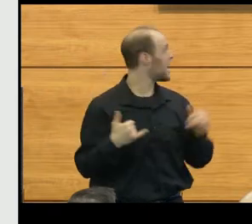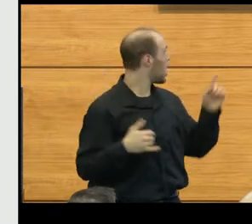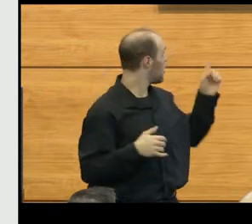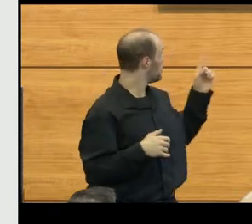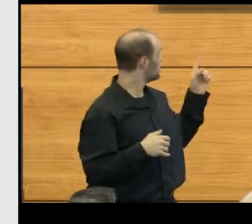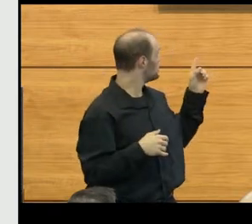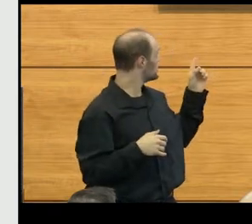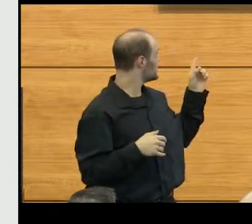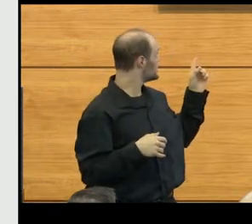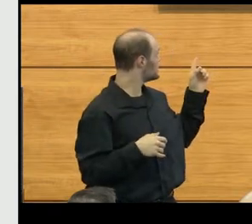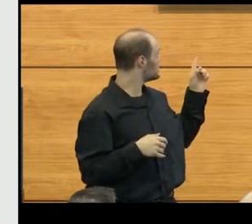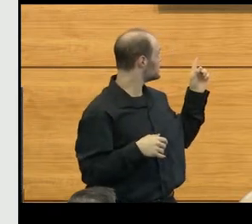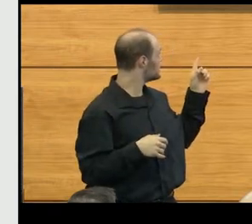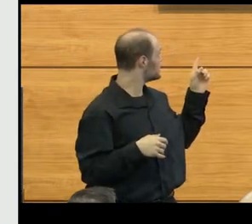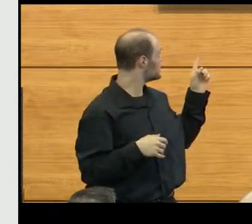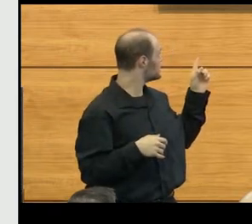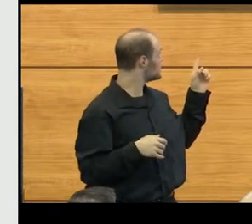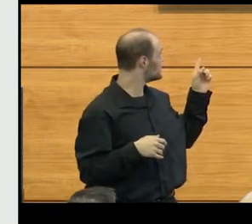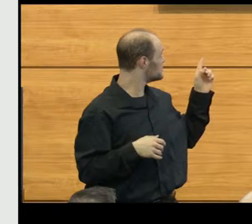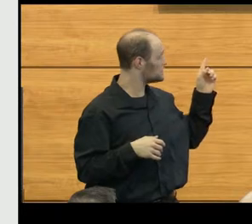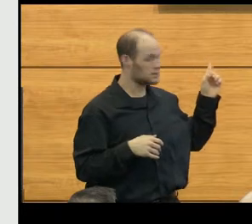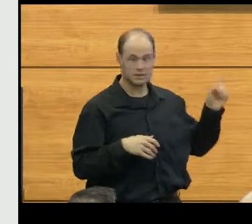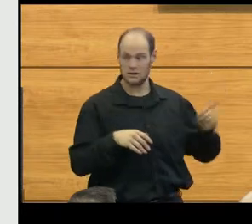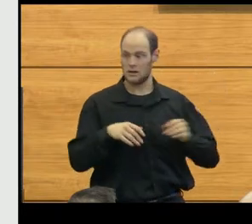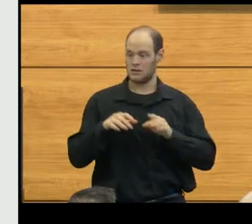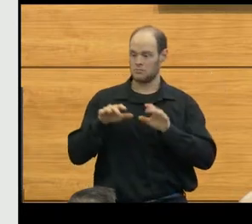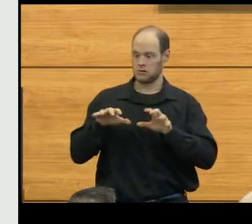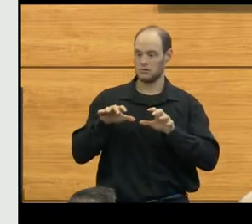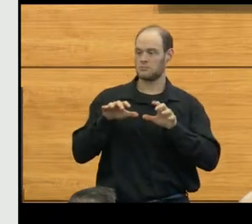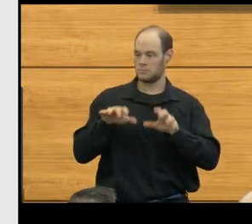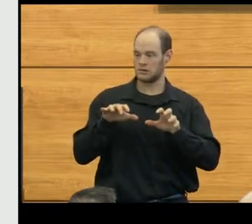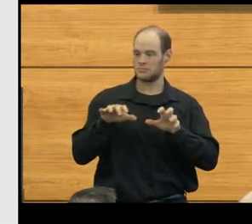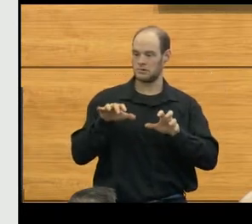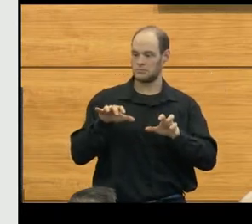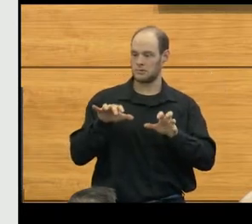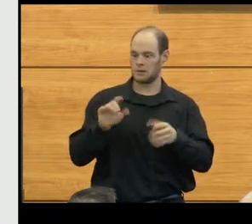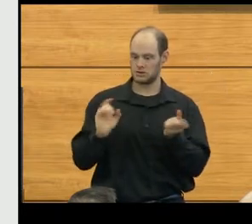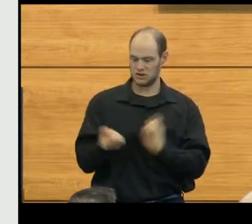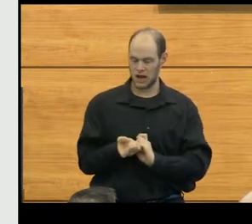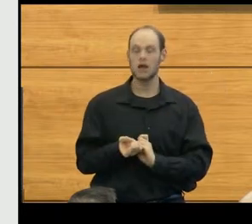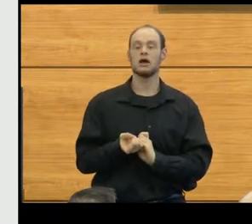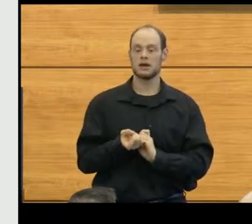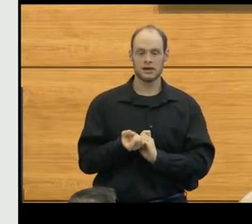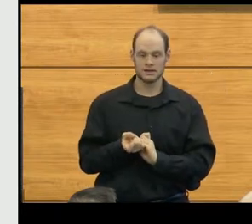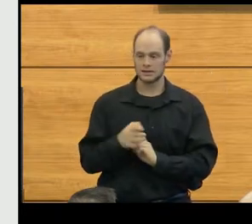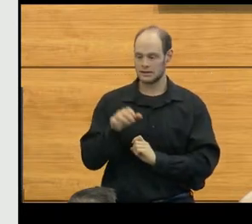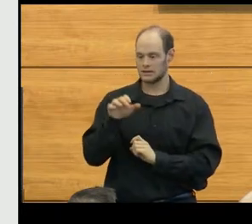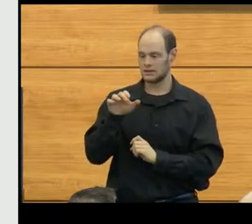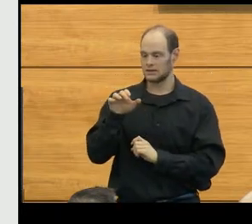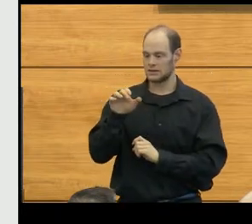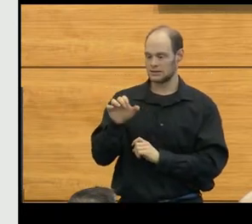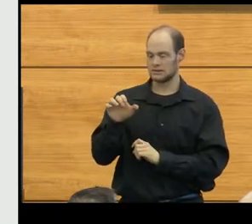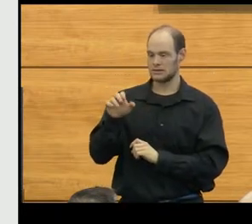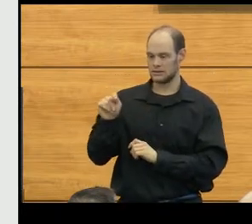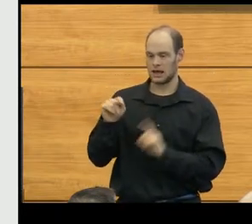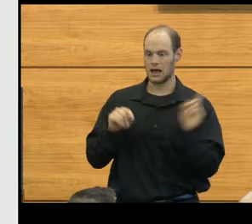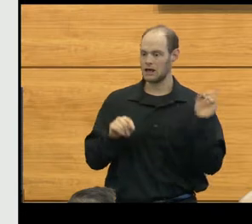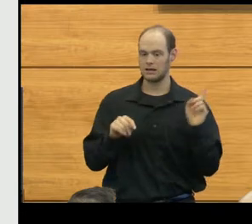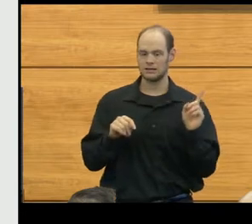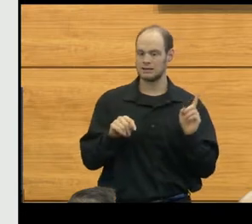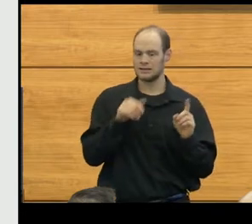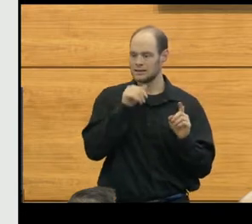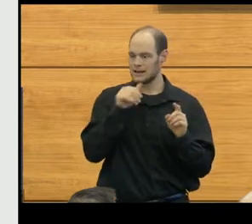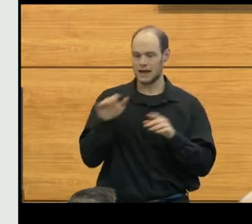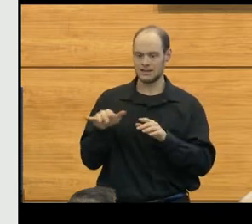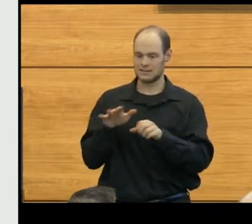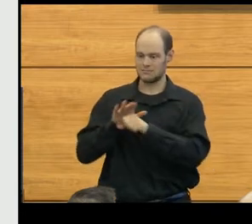at it. The pulsatility within the cavity has changed. The cerebellar tonsils are no longer acting